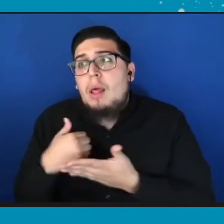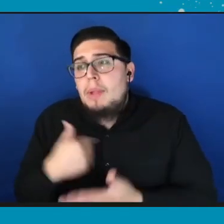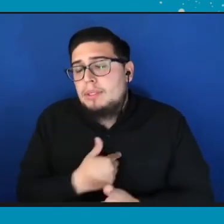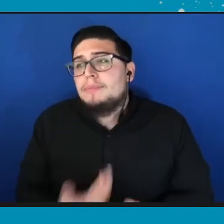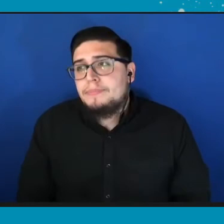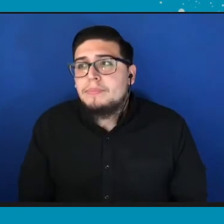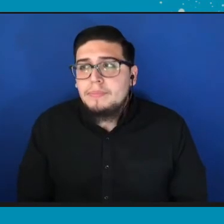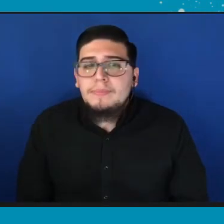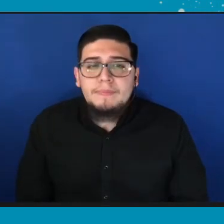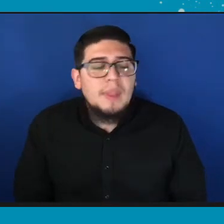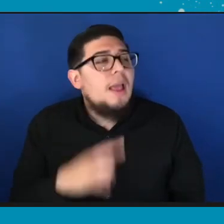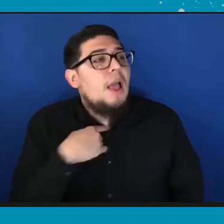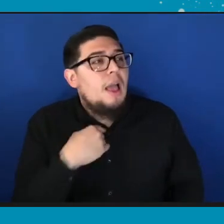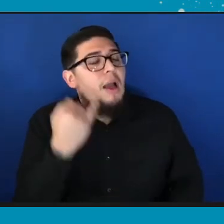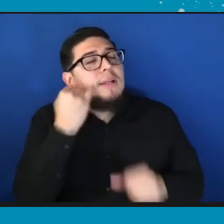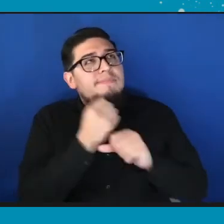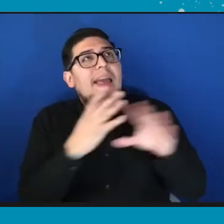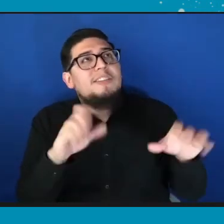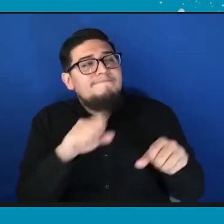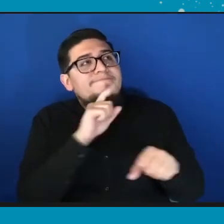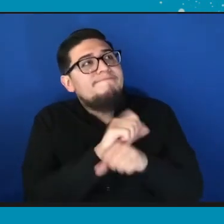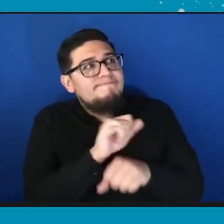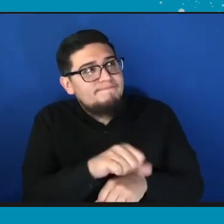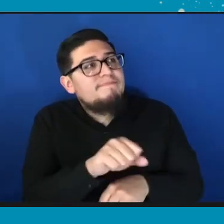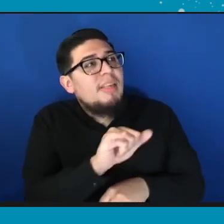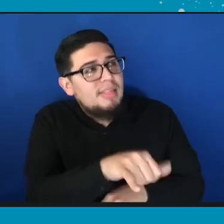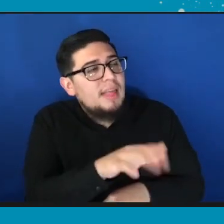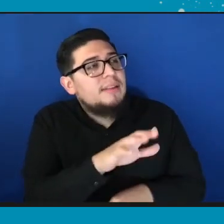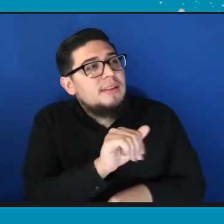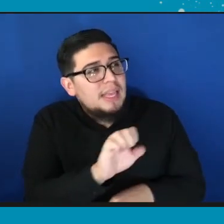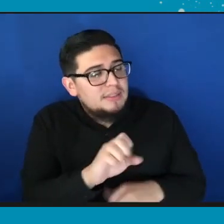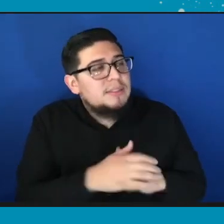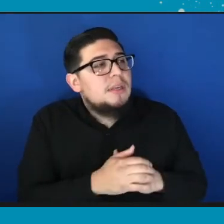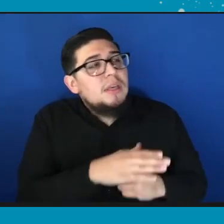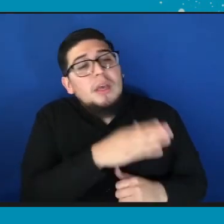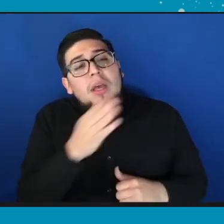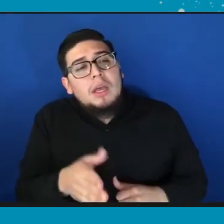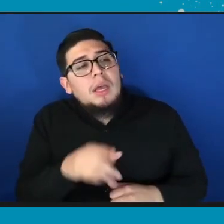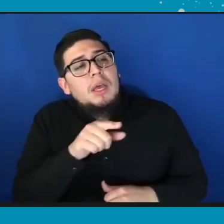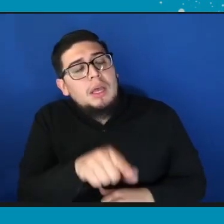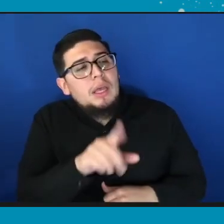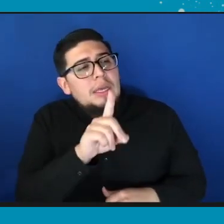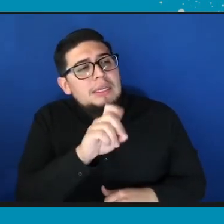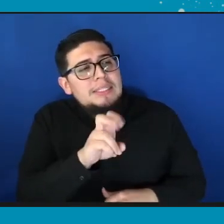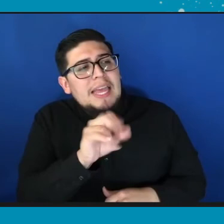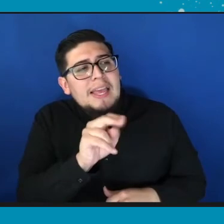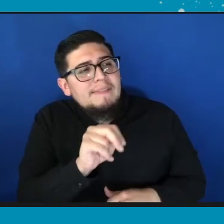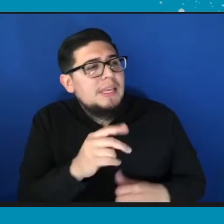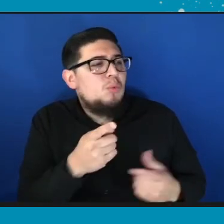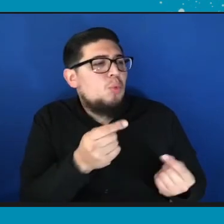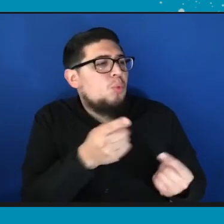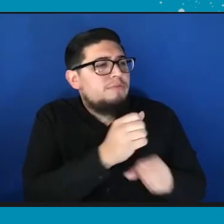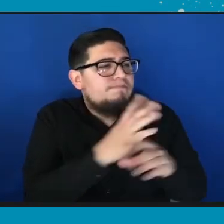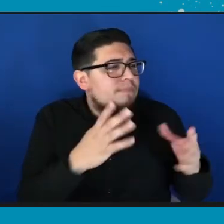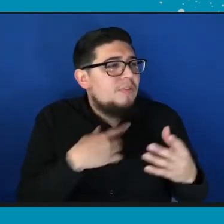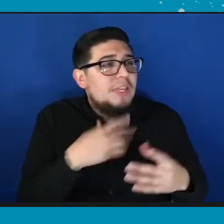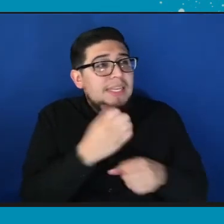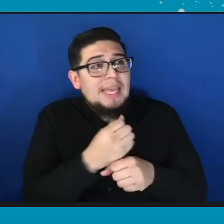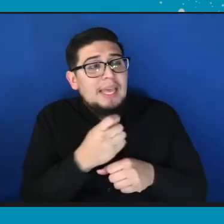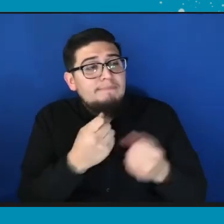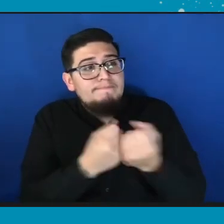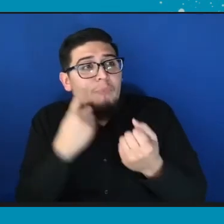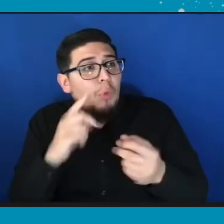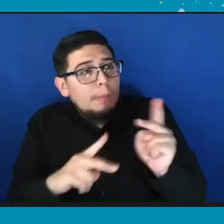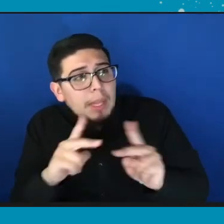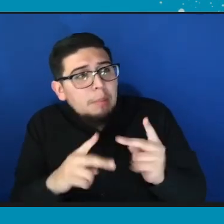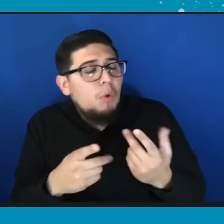I imagine that would be the case. And so for you, Devin, what would be your vision? If we get For the People and we get John Wright's Voting Rights